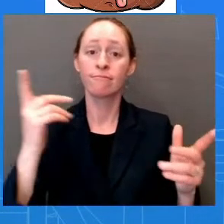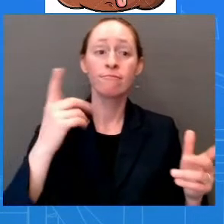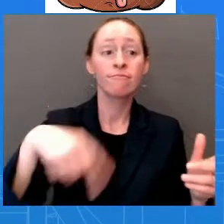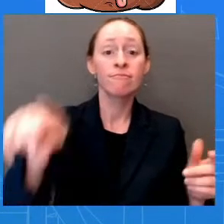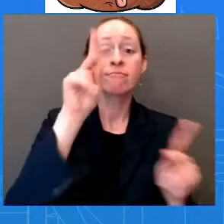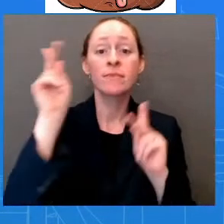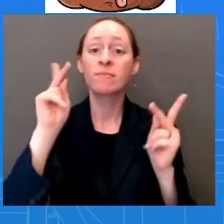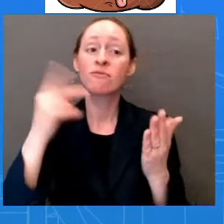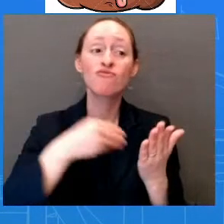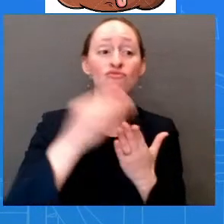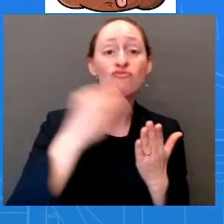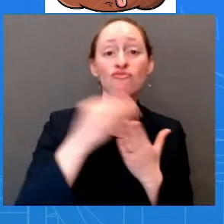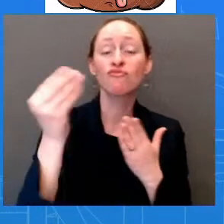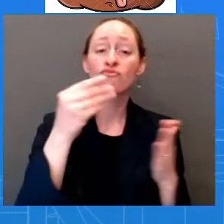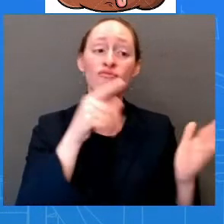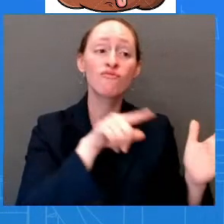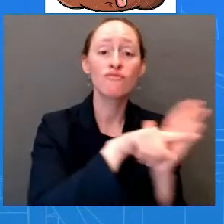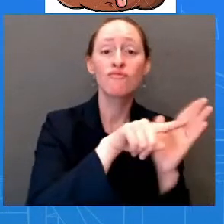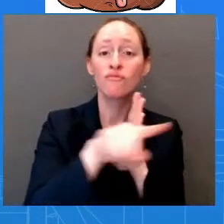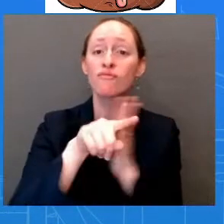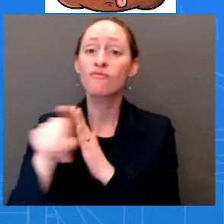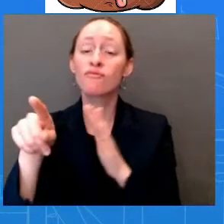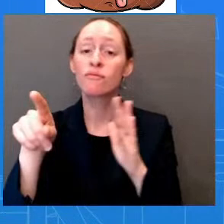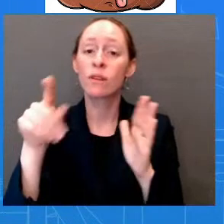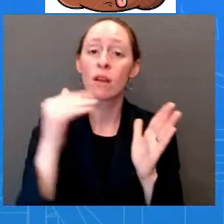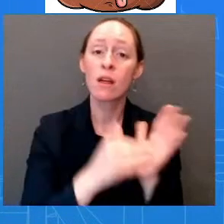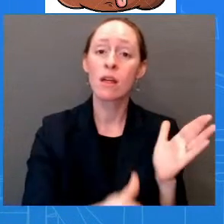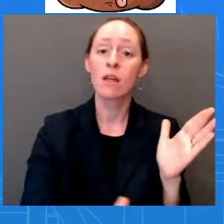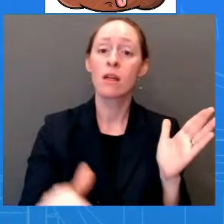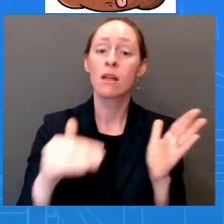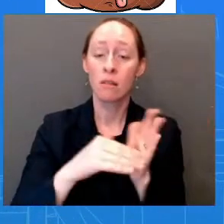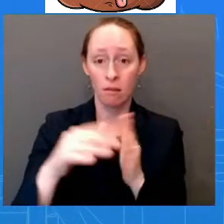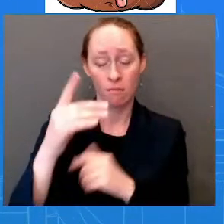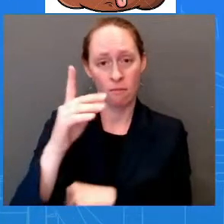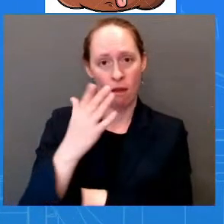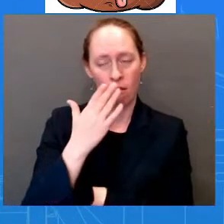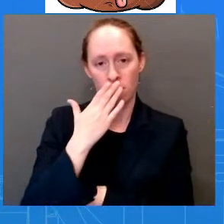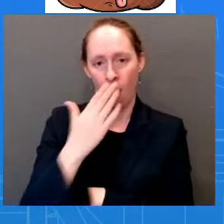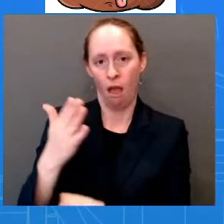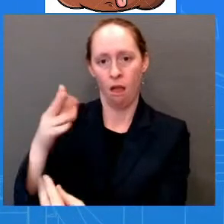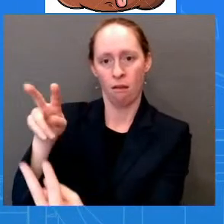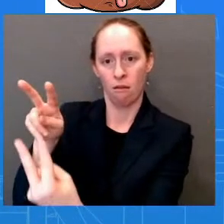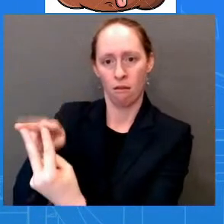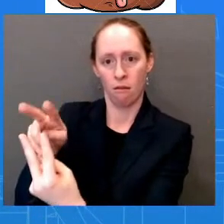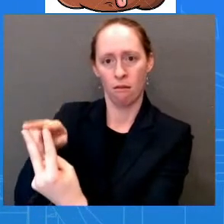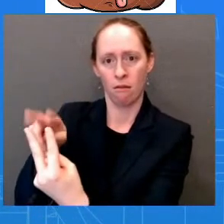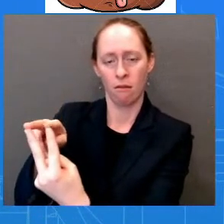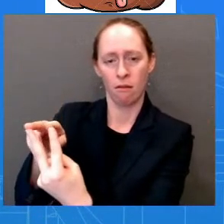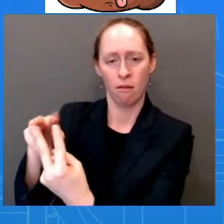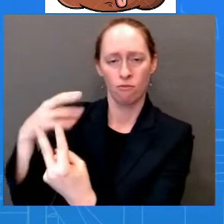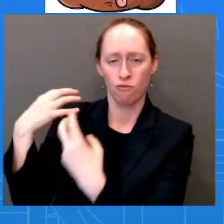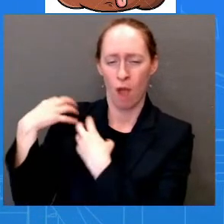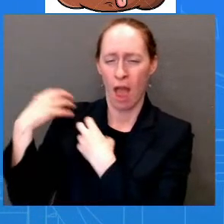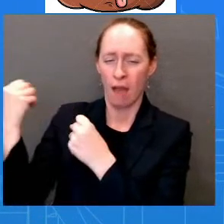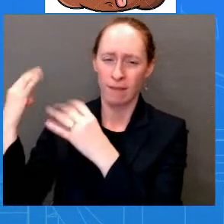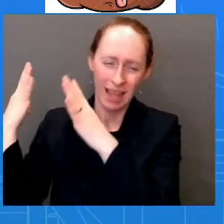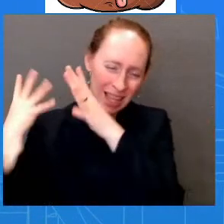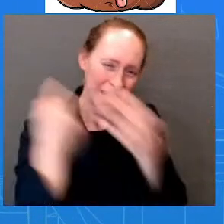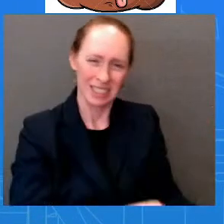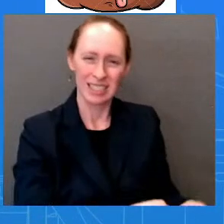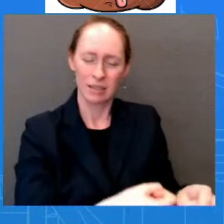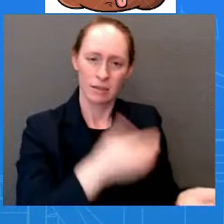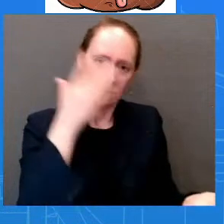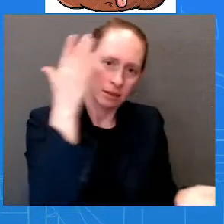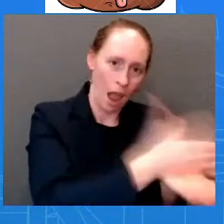he could kill others. Richard and Thomas are heroes, and we are so grateful for their quick